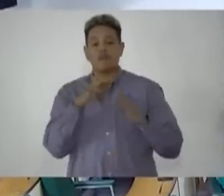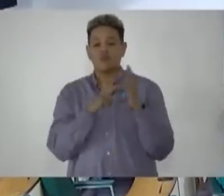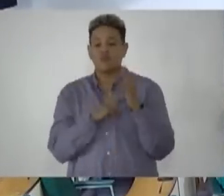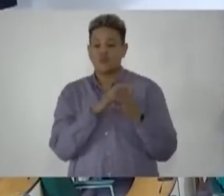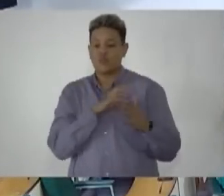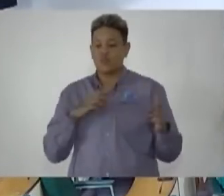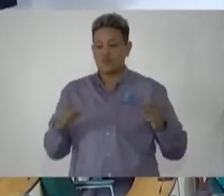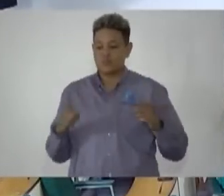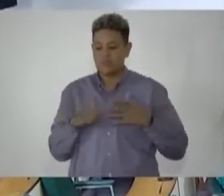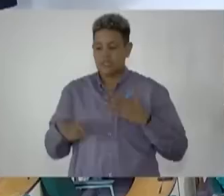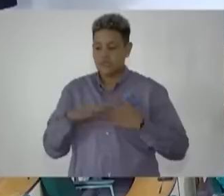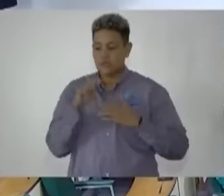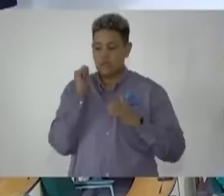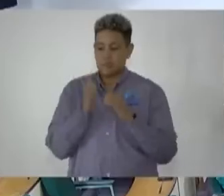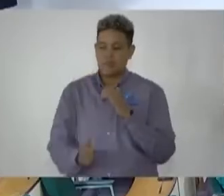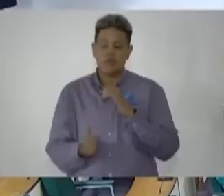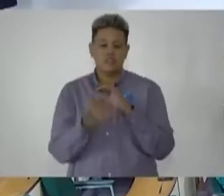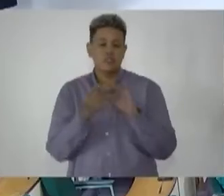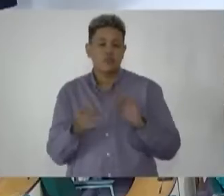pass the motion